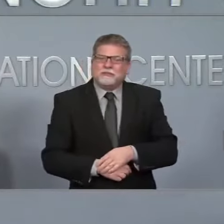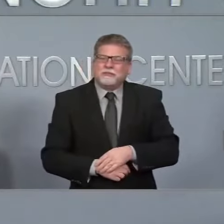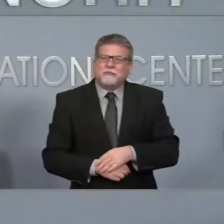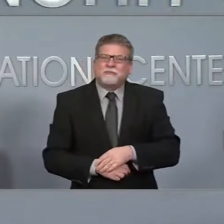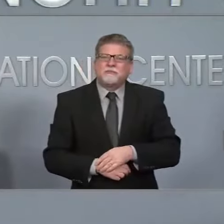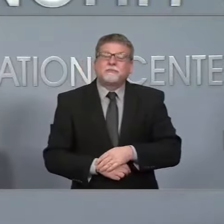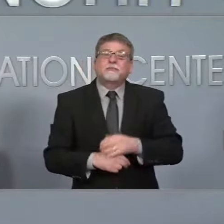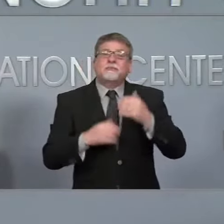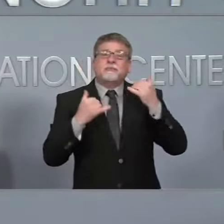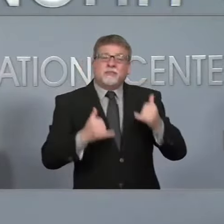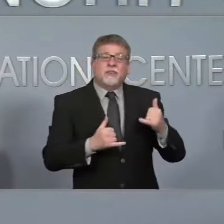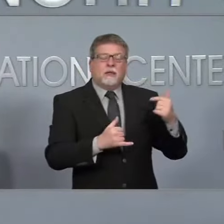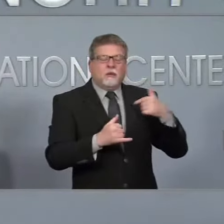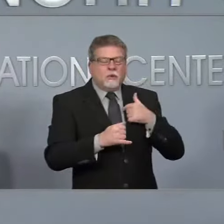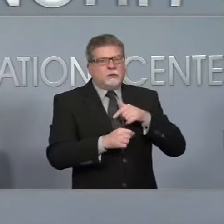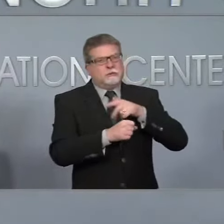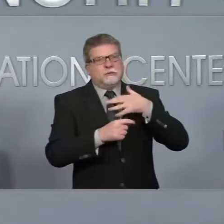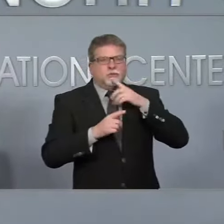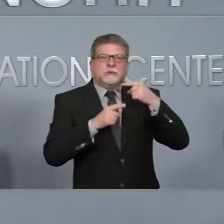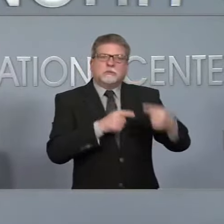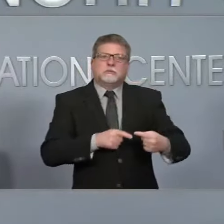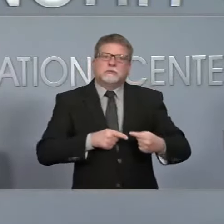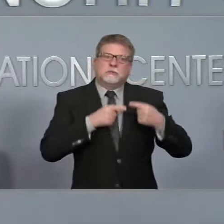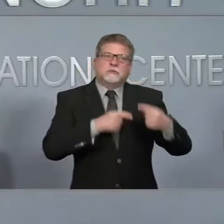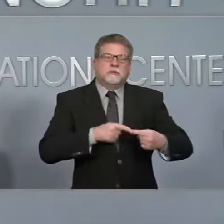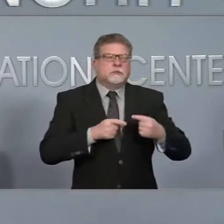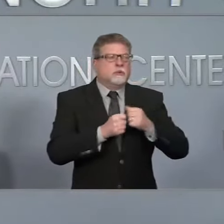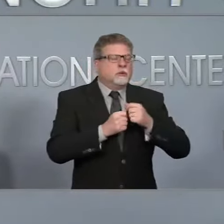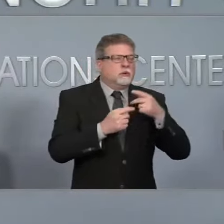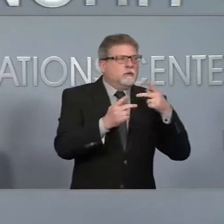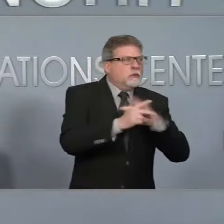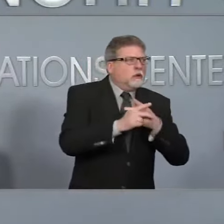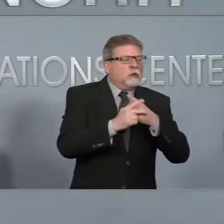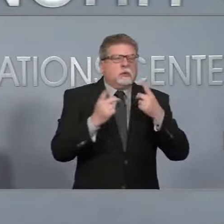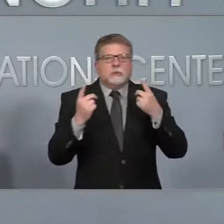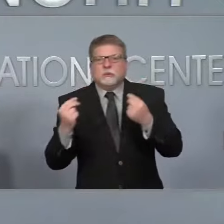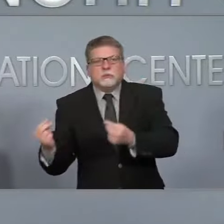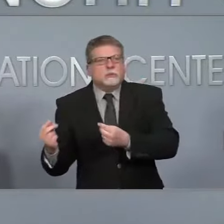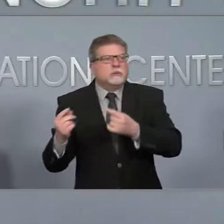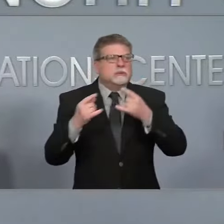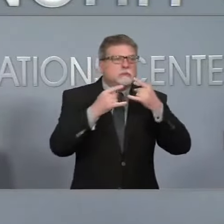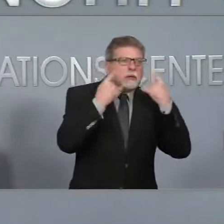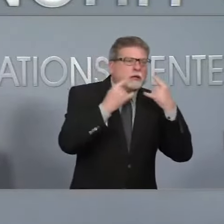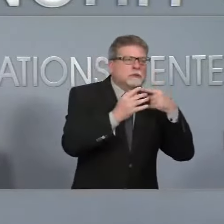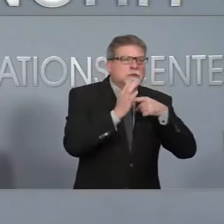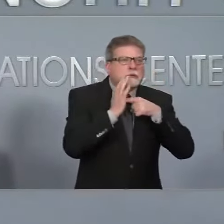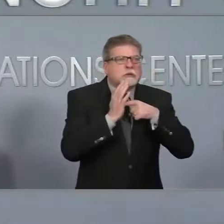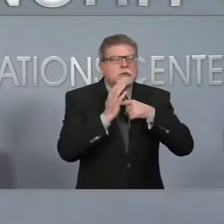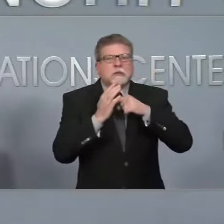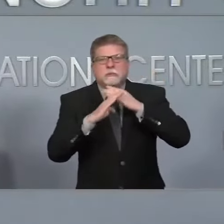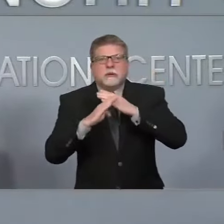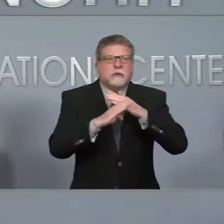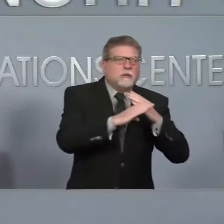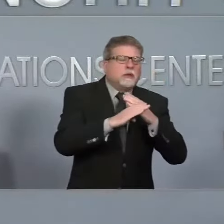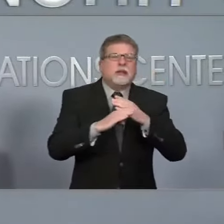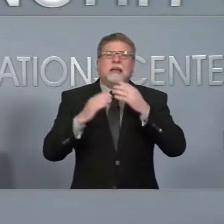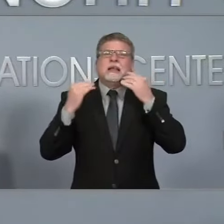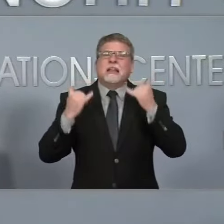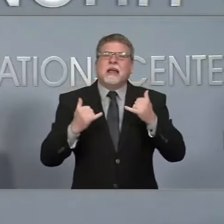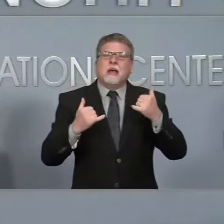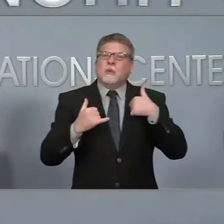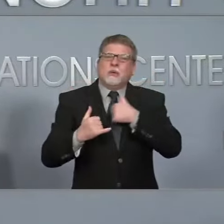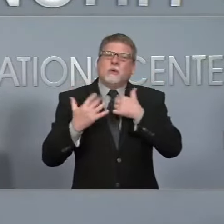take a positive step on mask requirements to help us move safely toward a more normal day-to-day